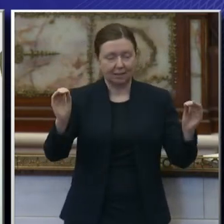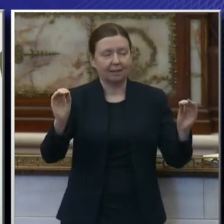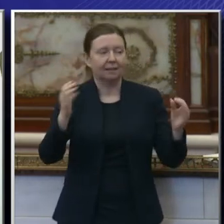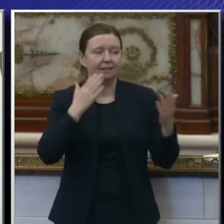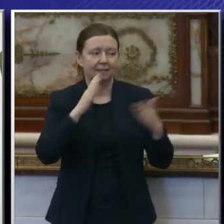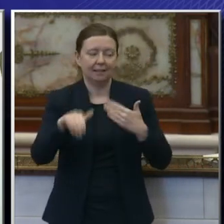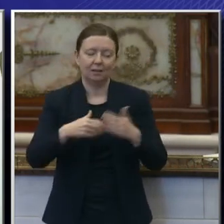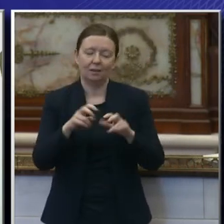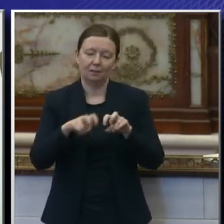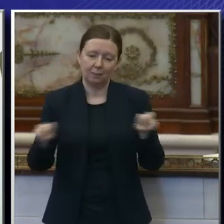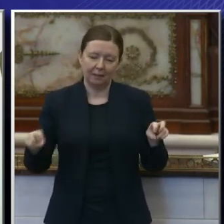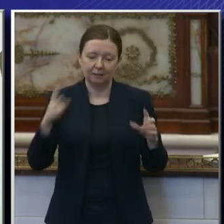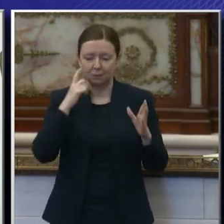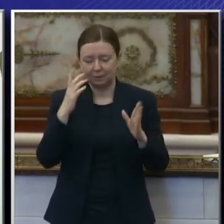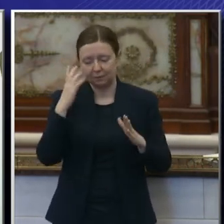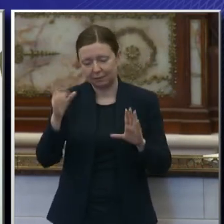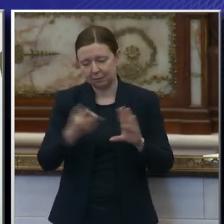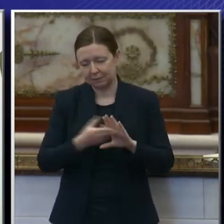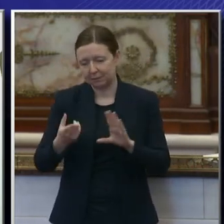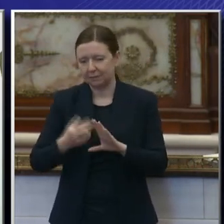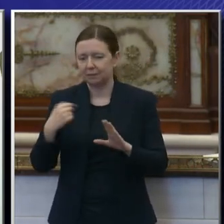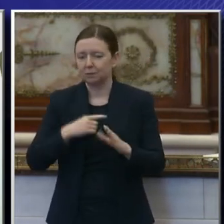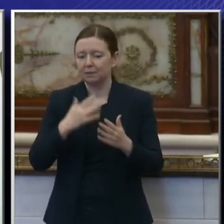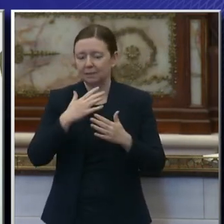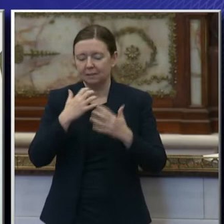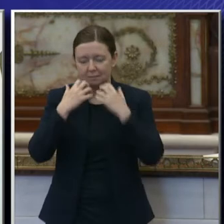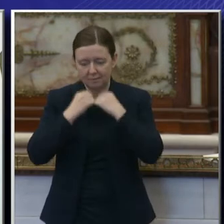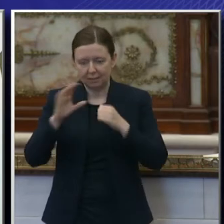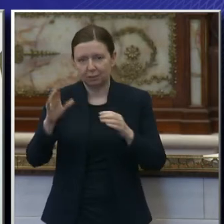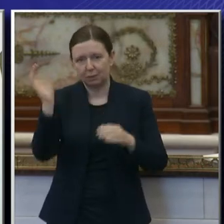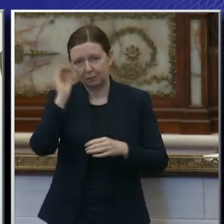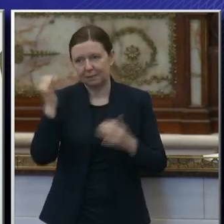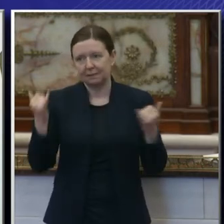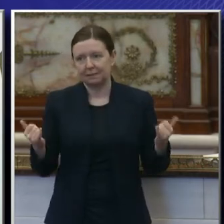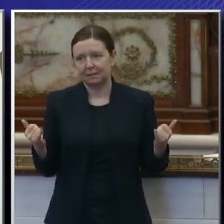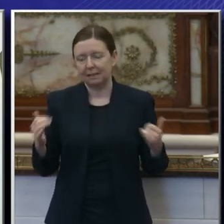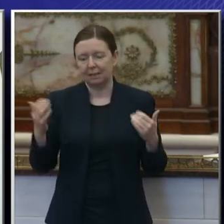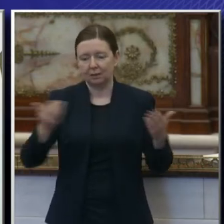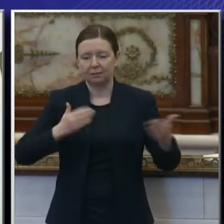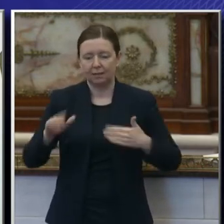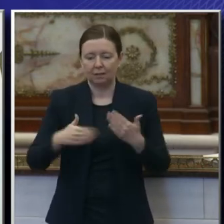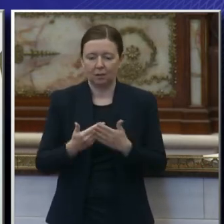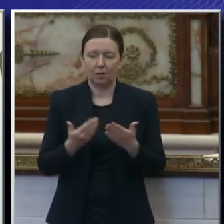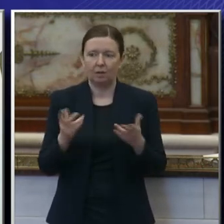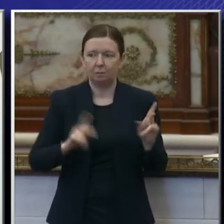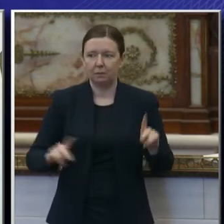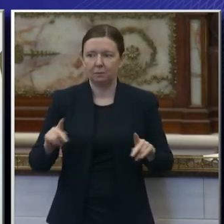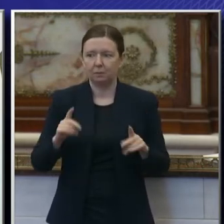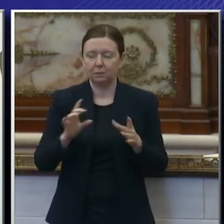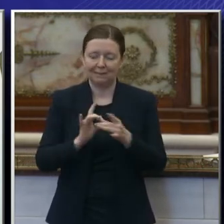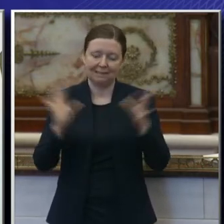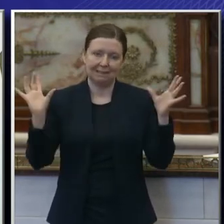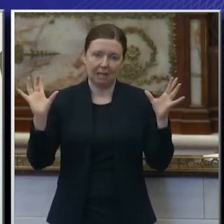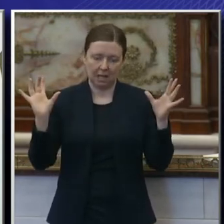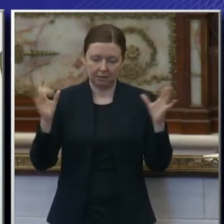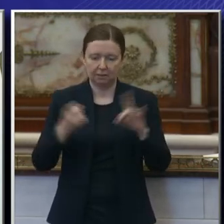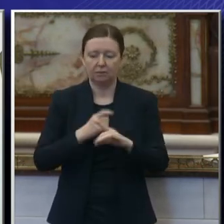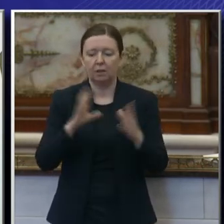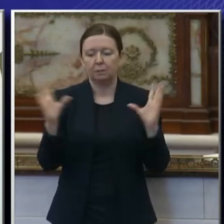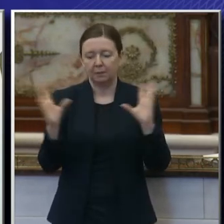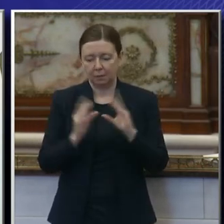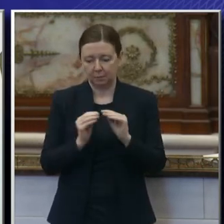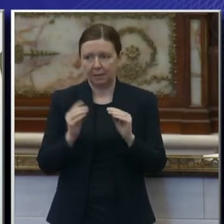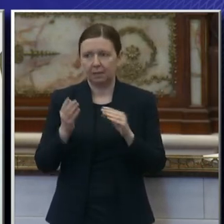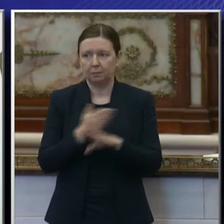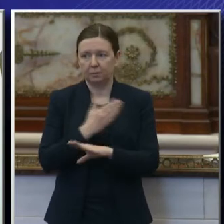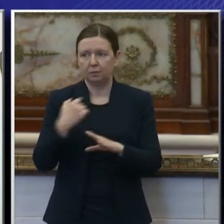thank all the panels and witnesses for their participation. We value your opinions, and I now invite all panels and witnesses to please disconnect from the meeting before